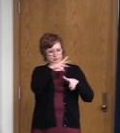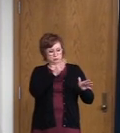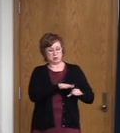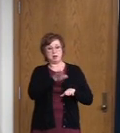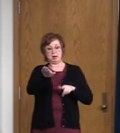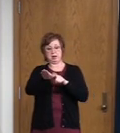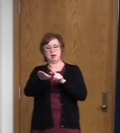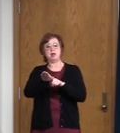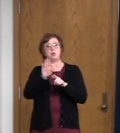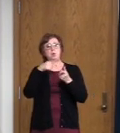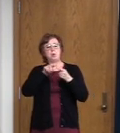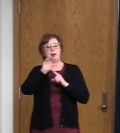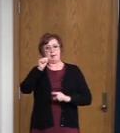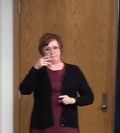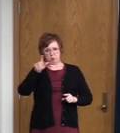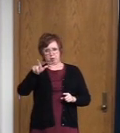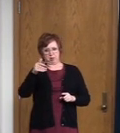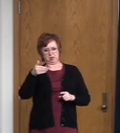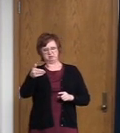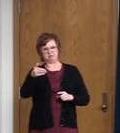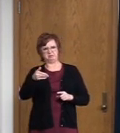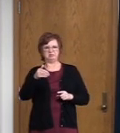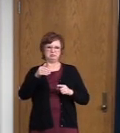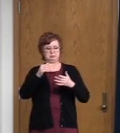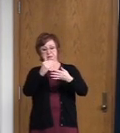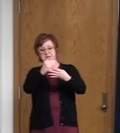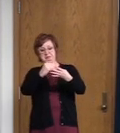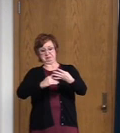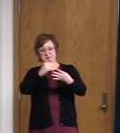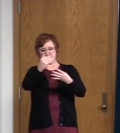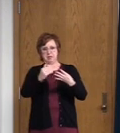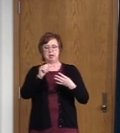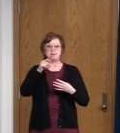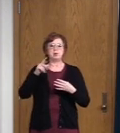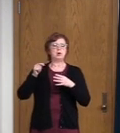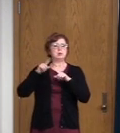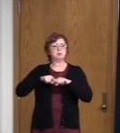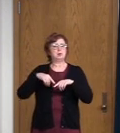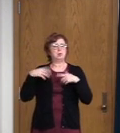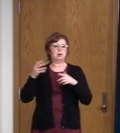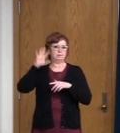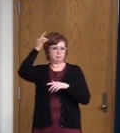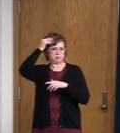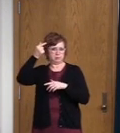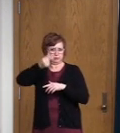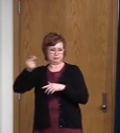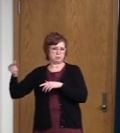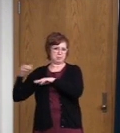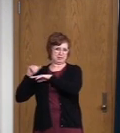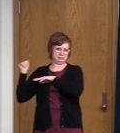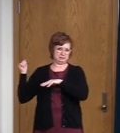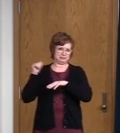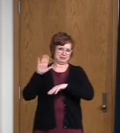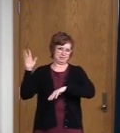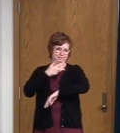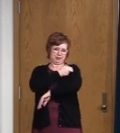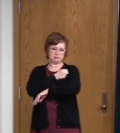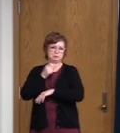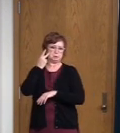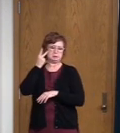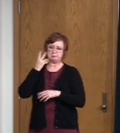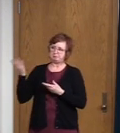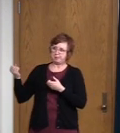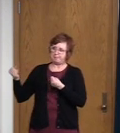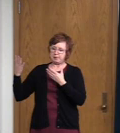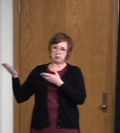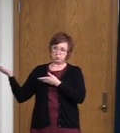doses that we receive in the coming weeks from the federal government. Our goal will be to vaccinate as many people as possible, as quickly